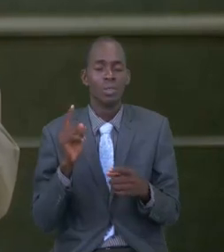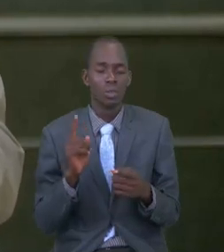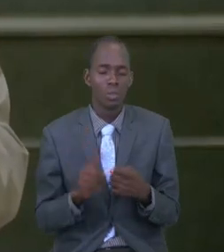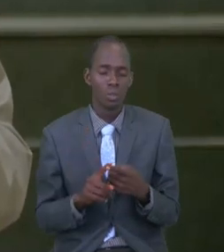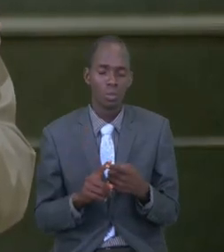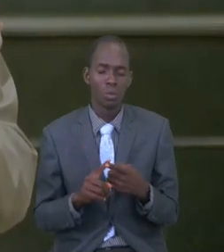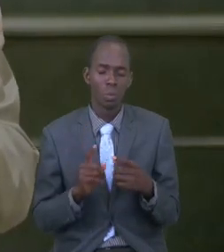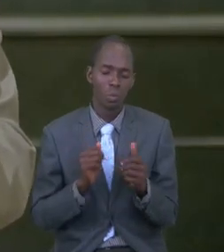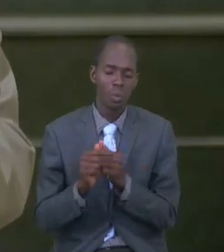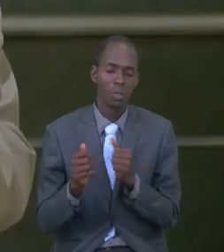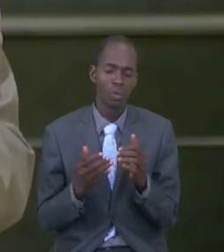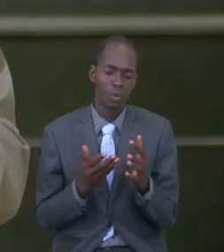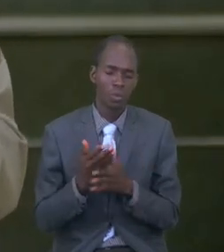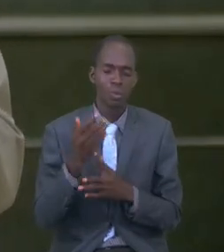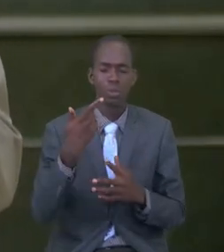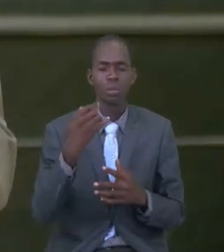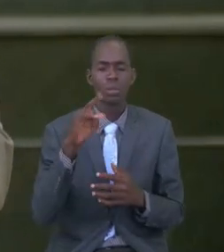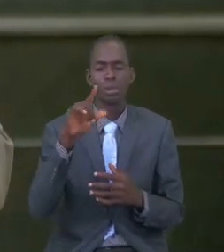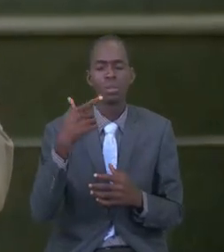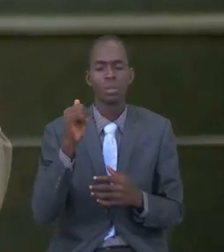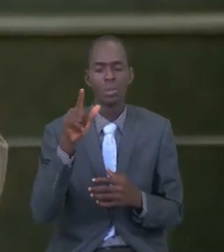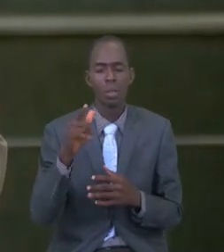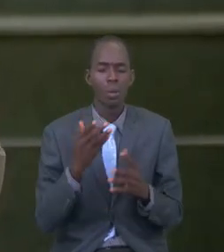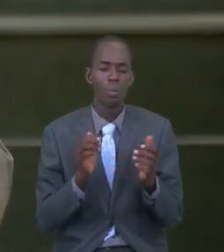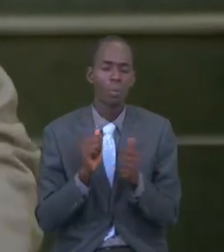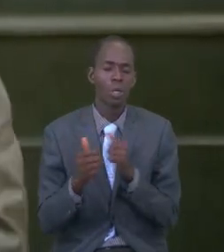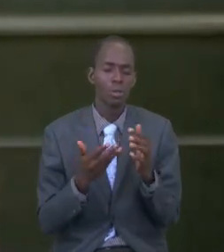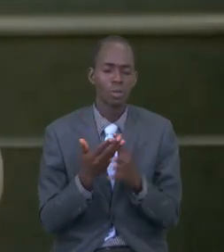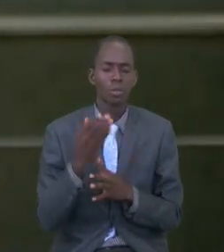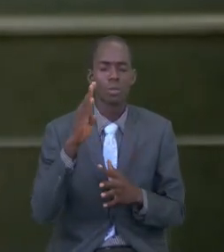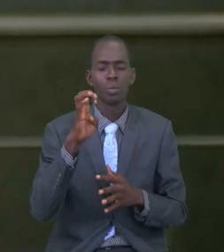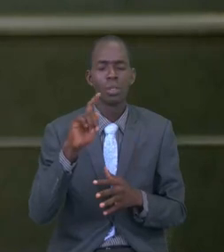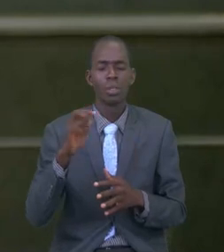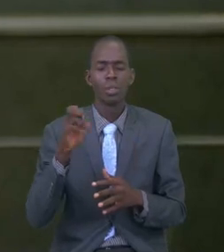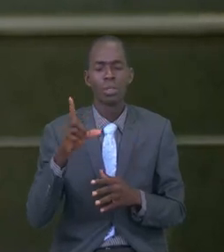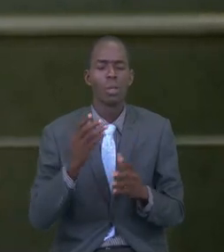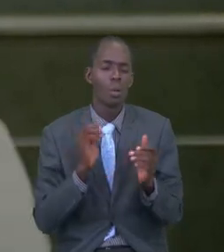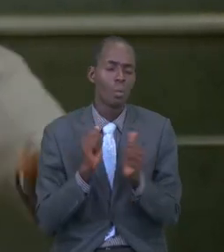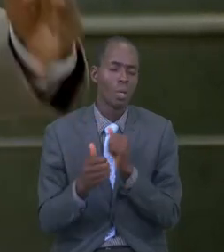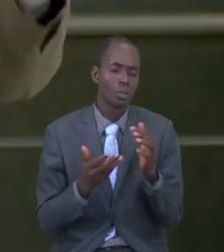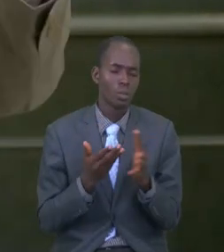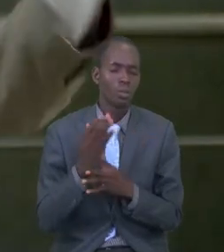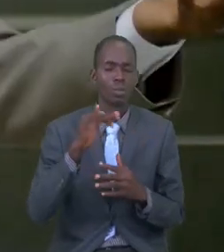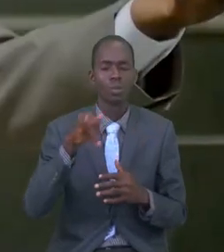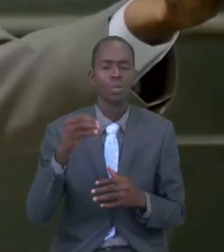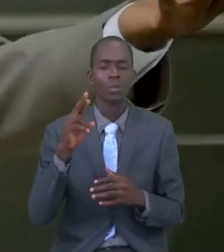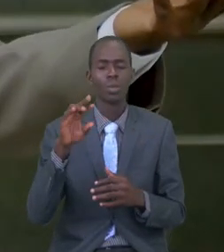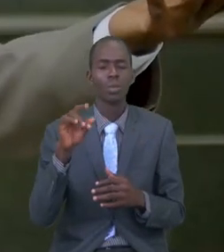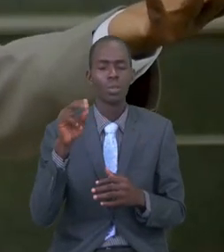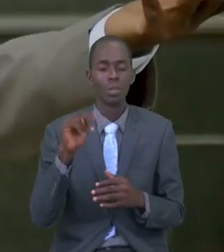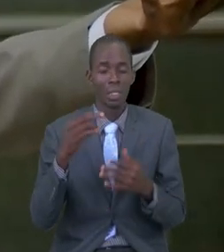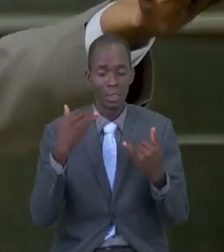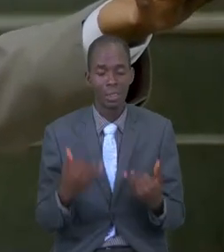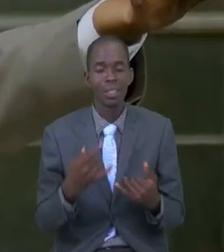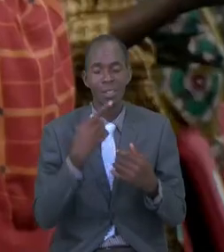Gilgal, you pass through Bethel, you pass through Jordan. Amen. Now the mantle